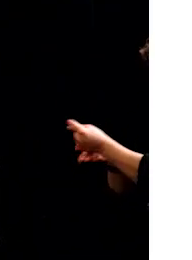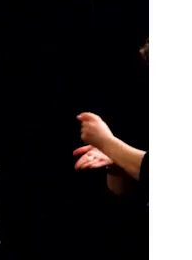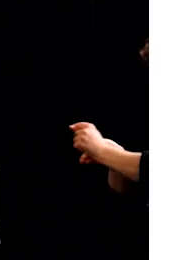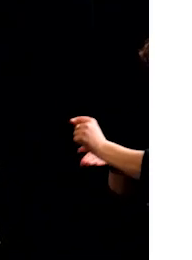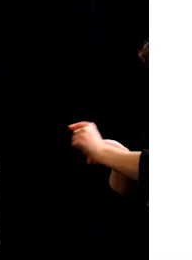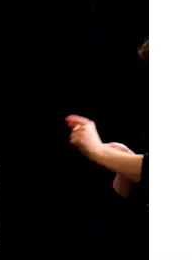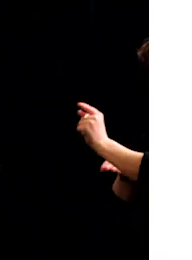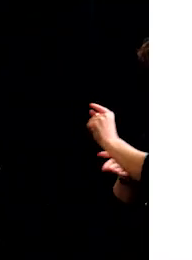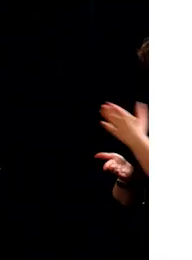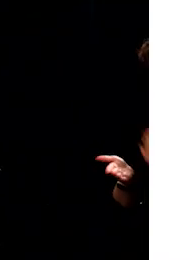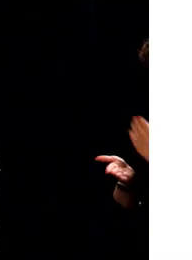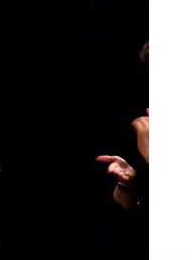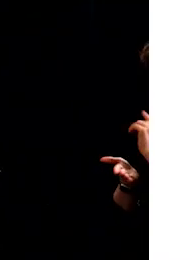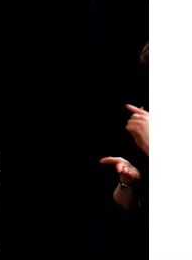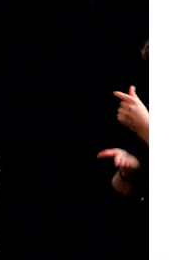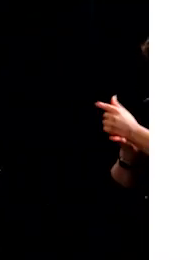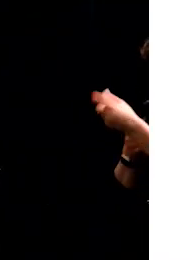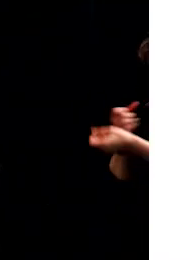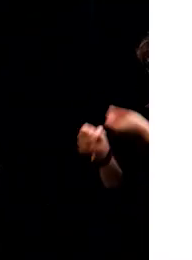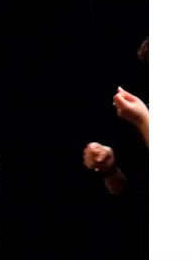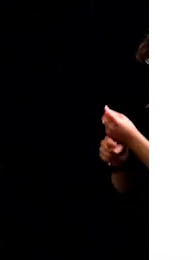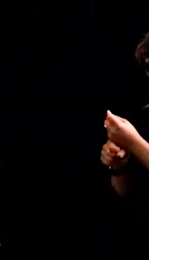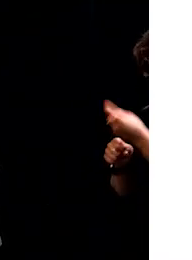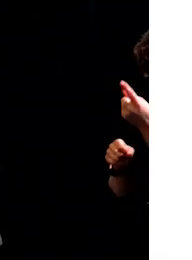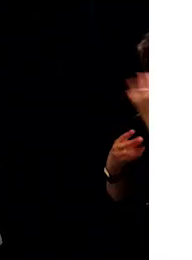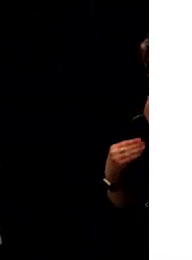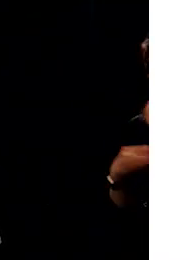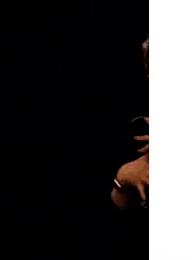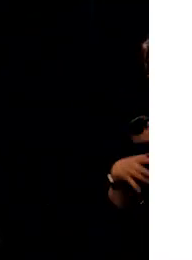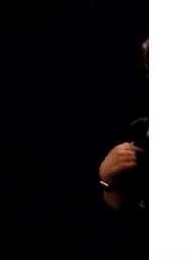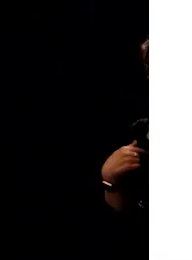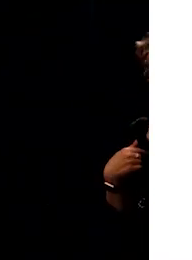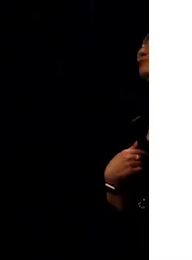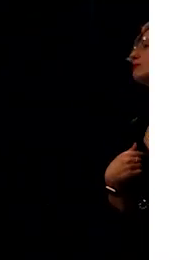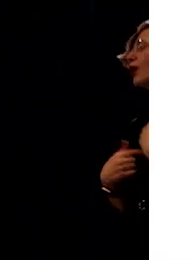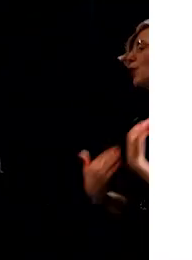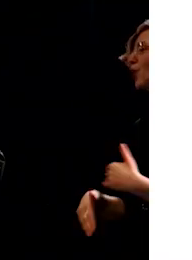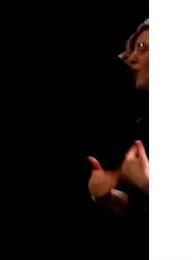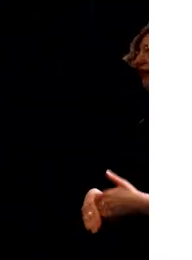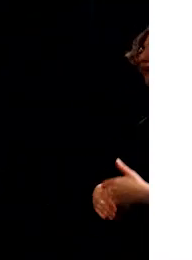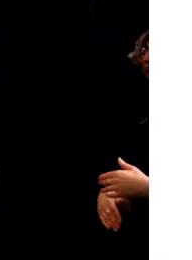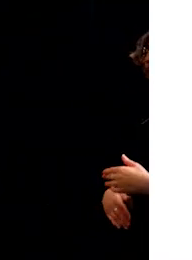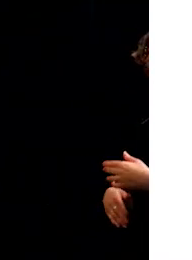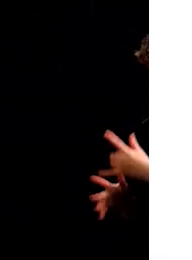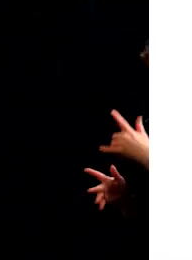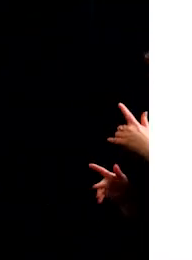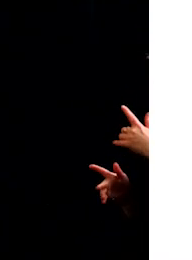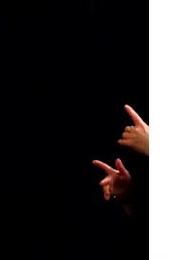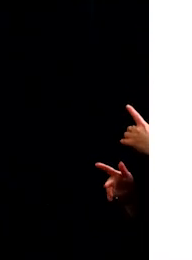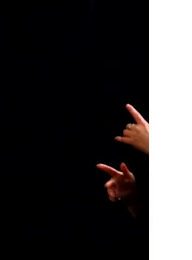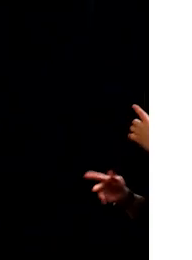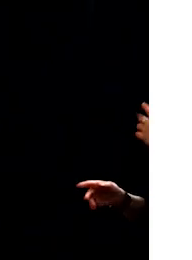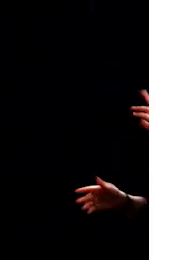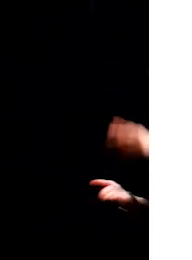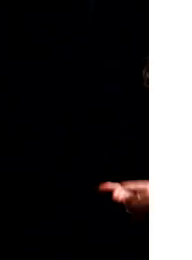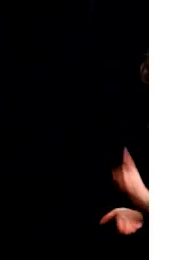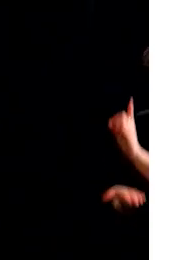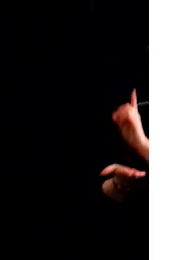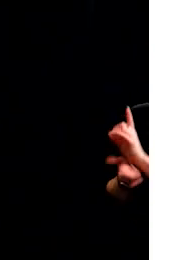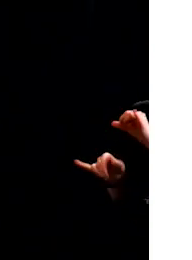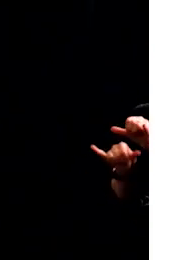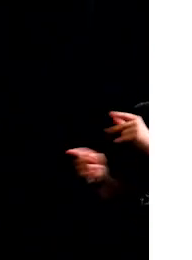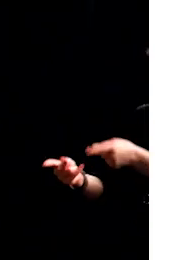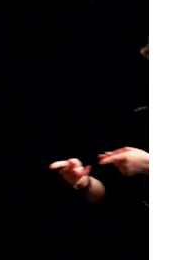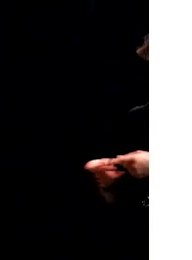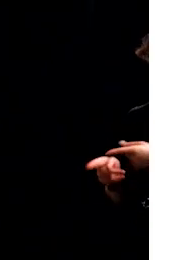intense Felicia was. But it's really pretty amazing to follow in her footsteps in this speaker series. It's an honor to be here with